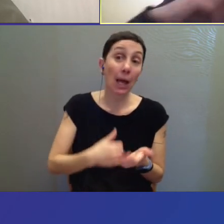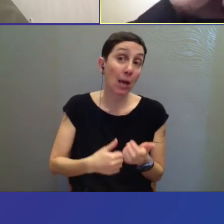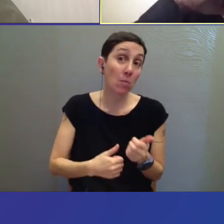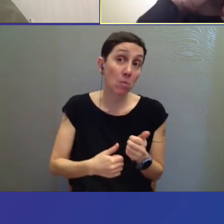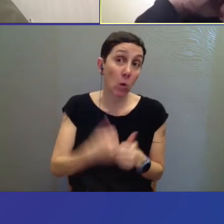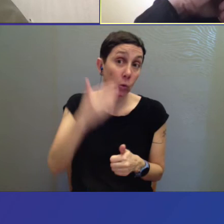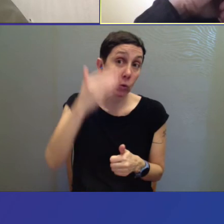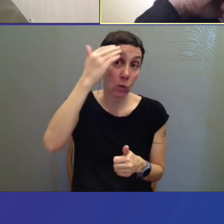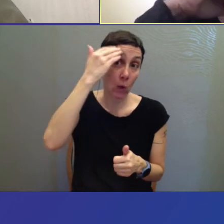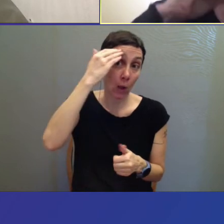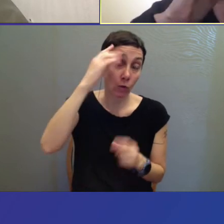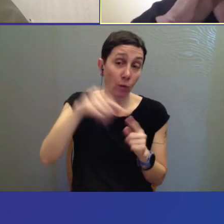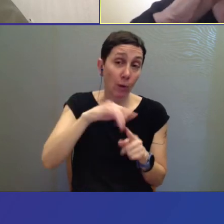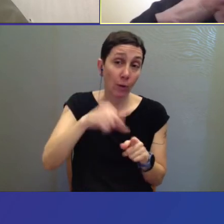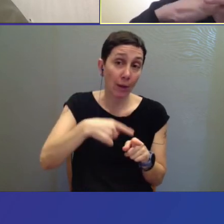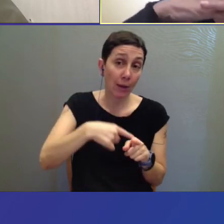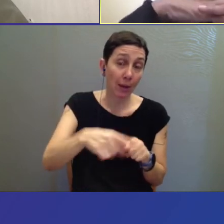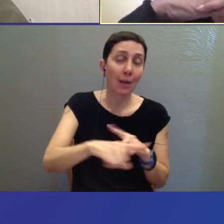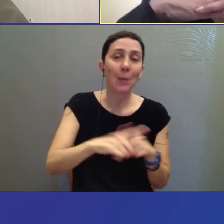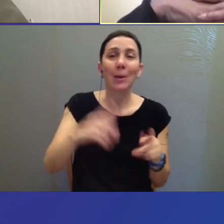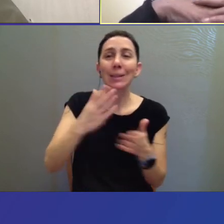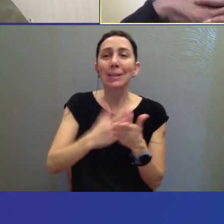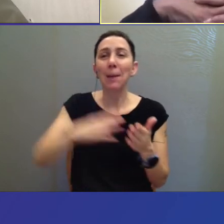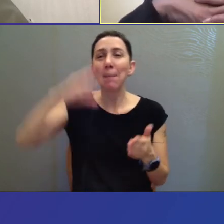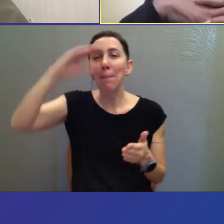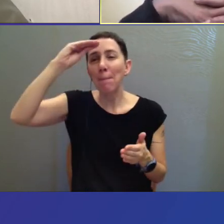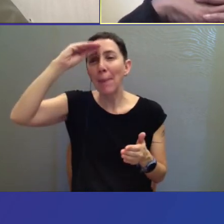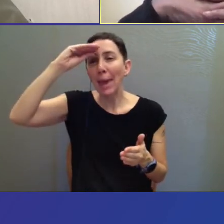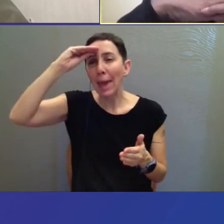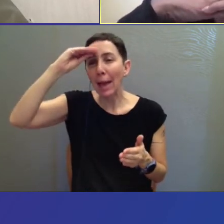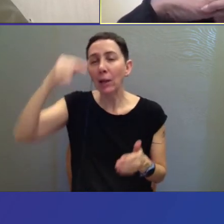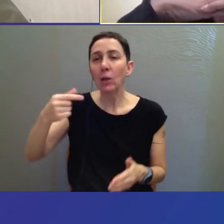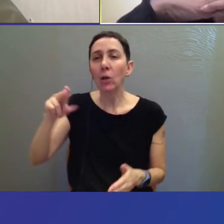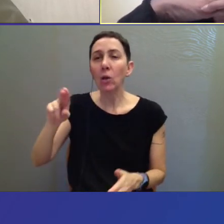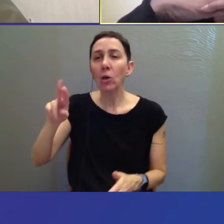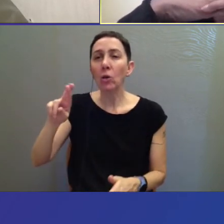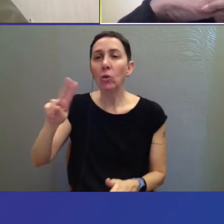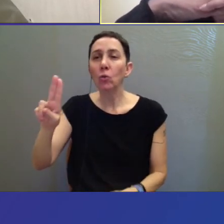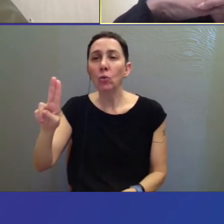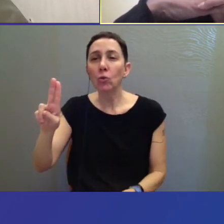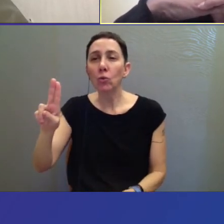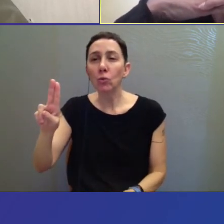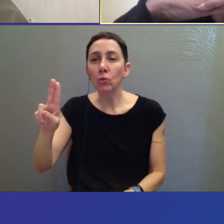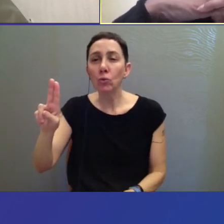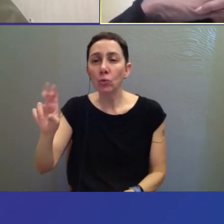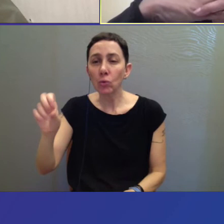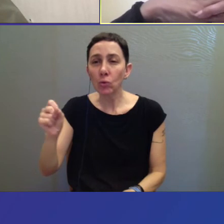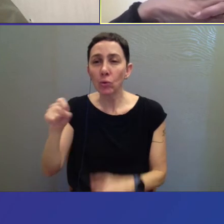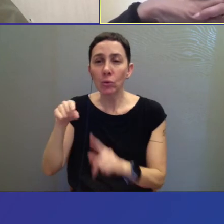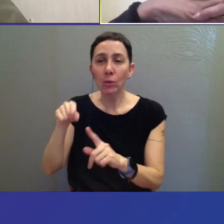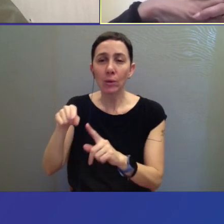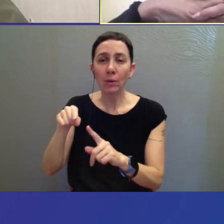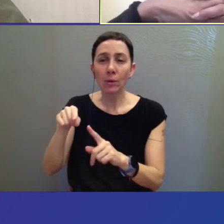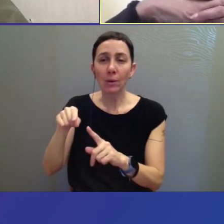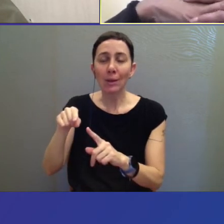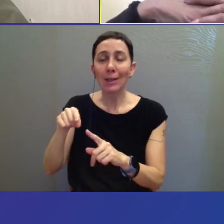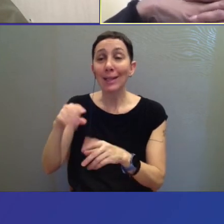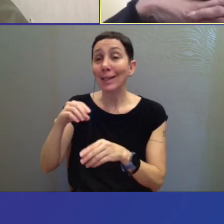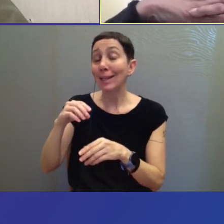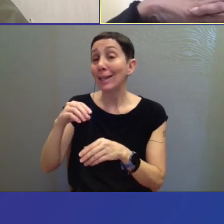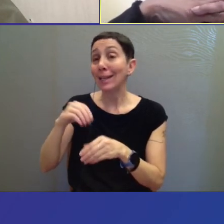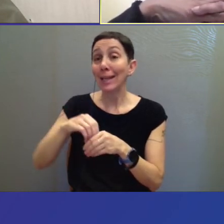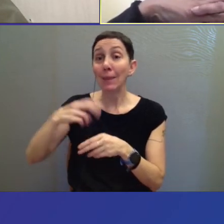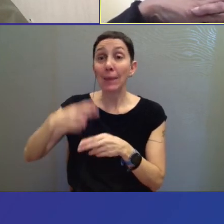where some male gurus have pushed through, in the name of art, have pushed through